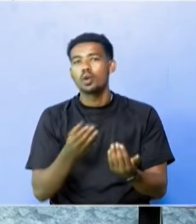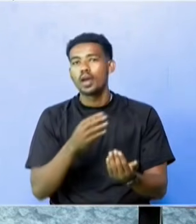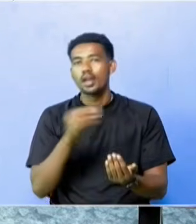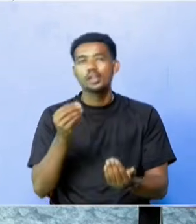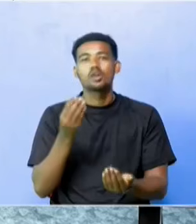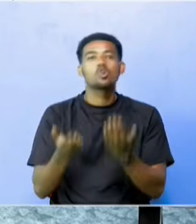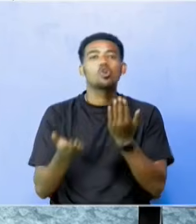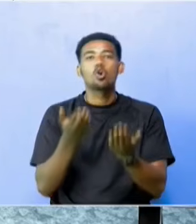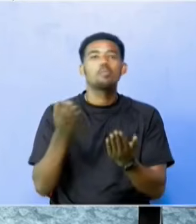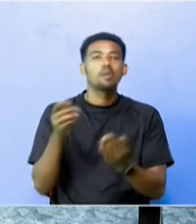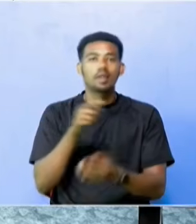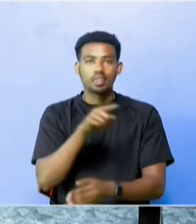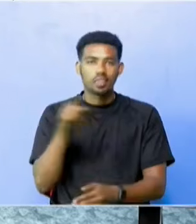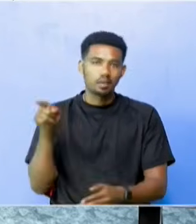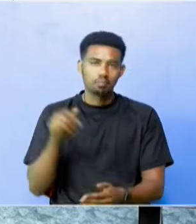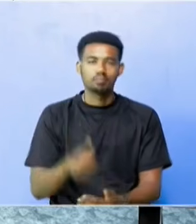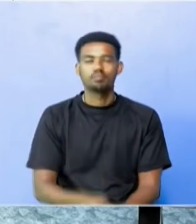them.